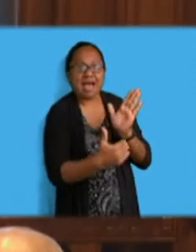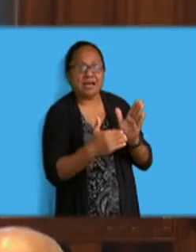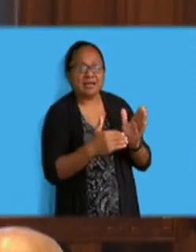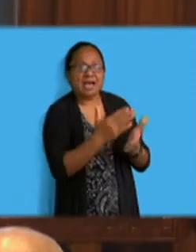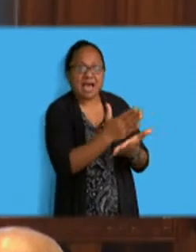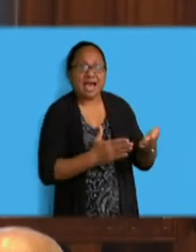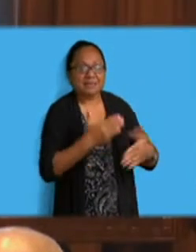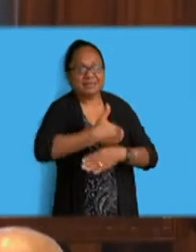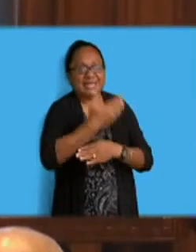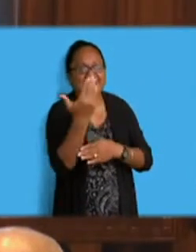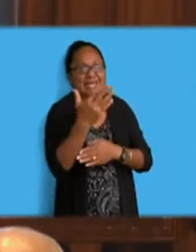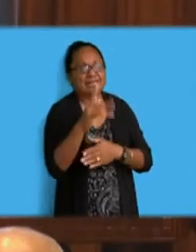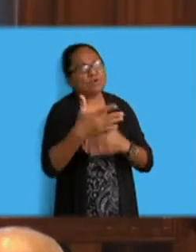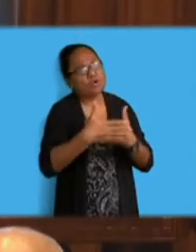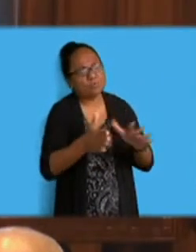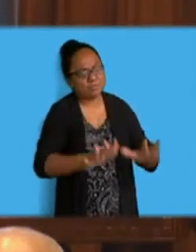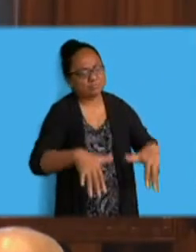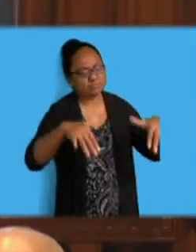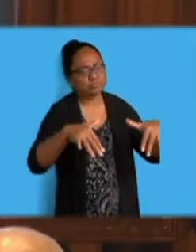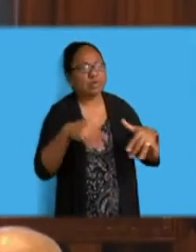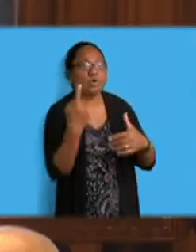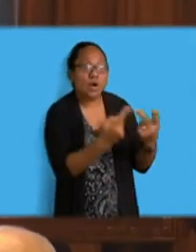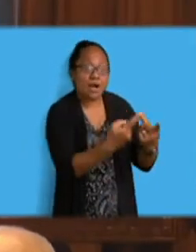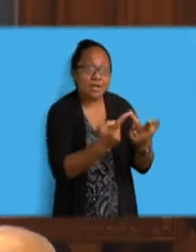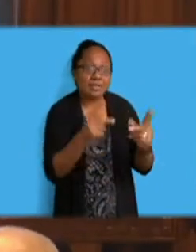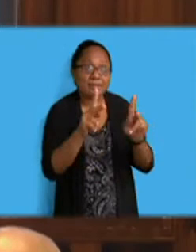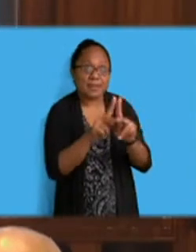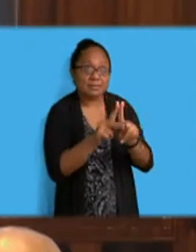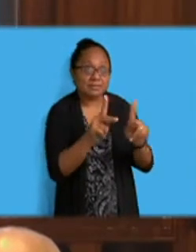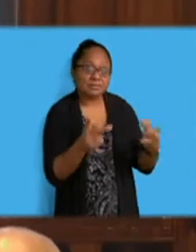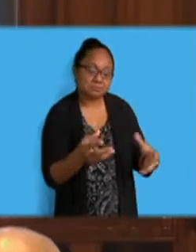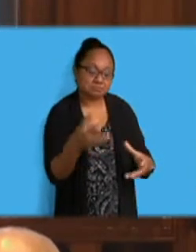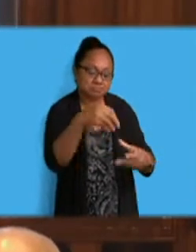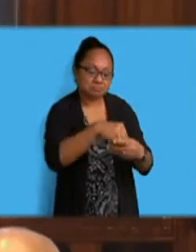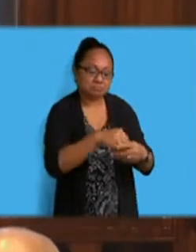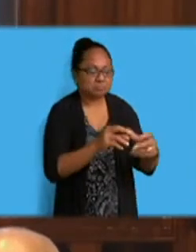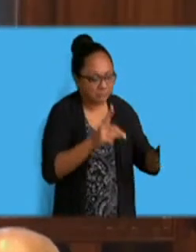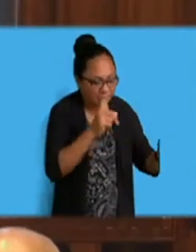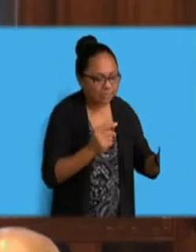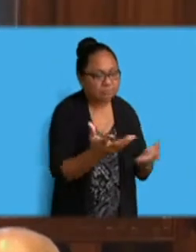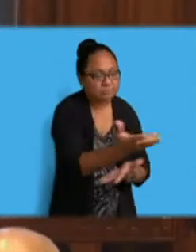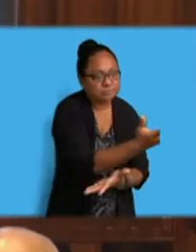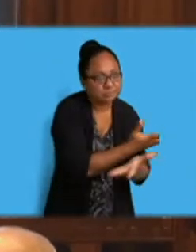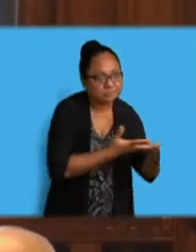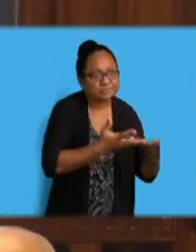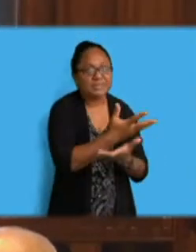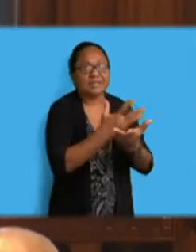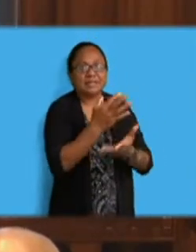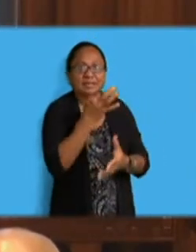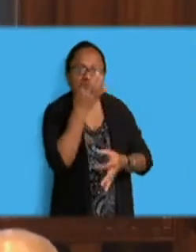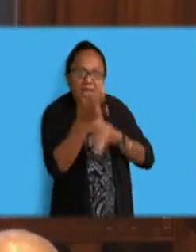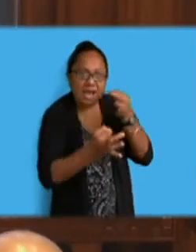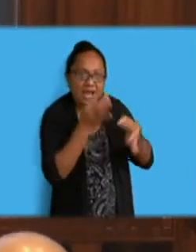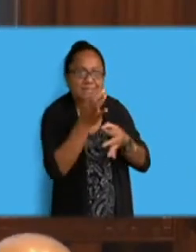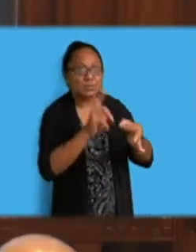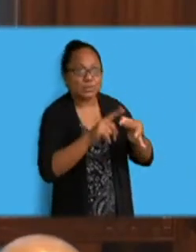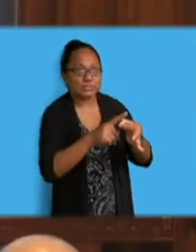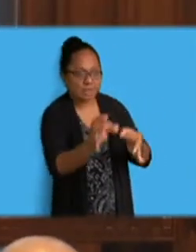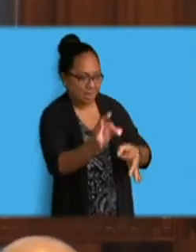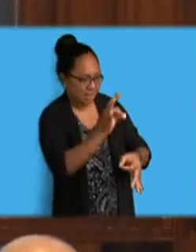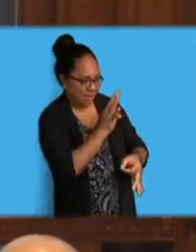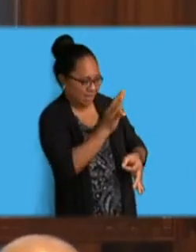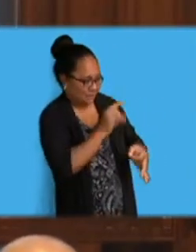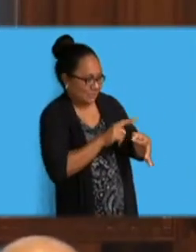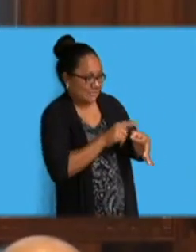open forum where the stakeholders will then exchange ideas and ask questions to Ministry and to each